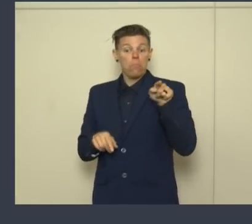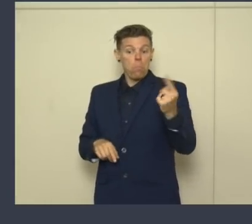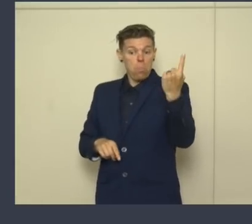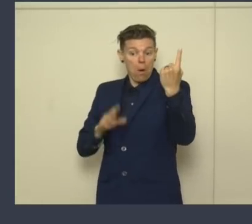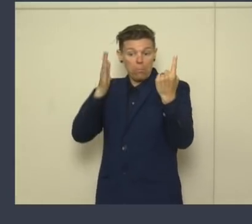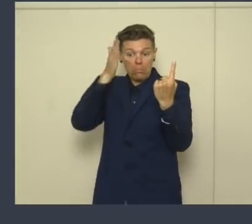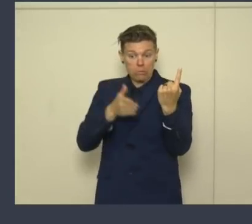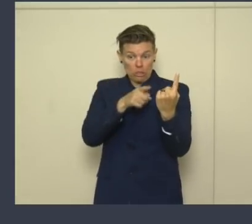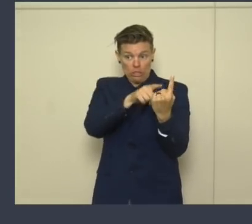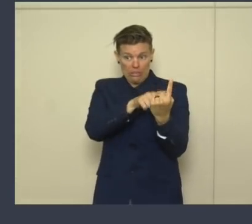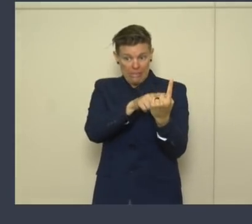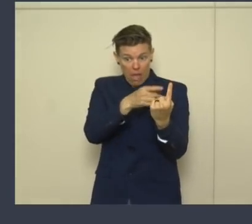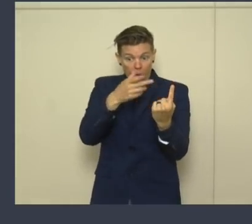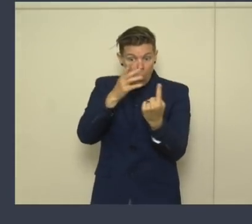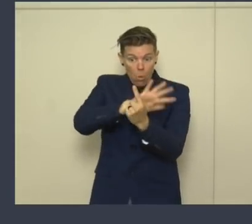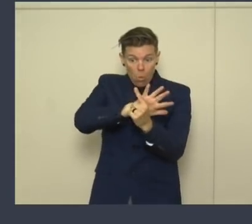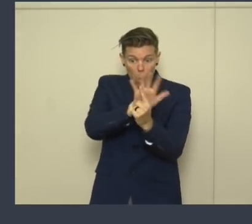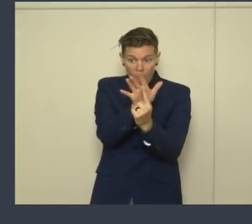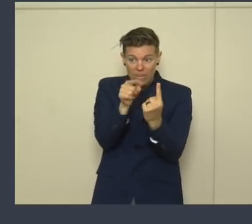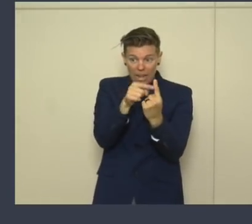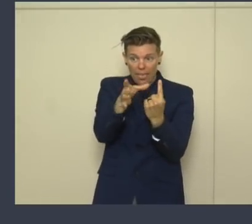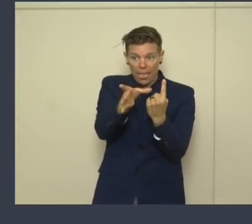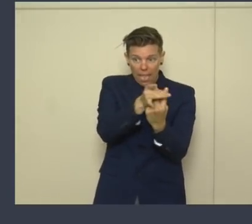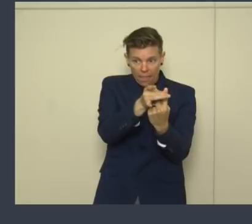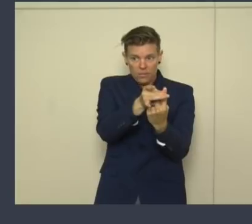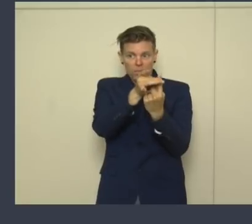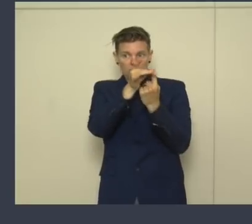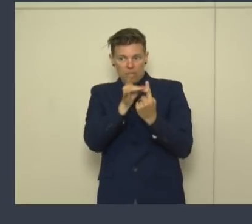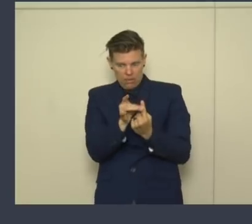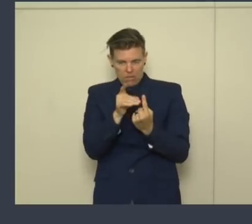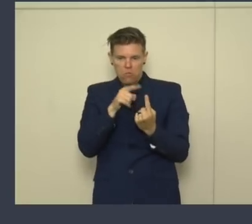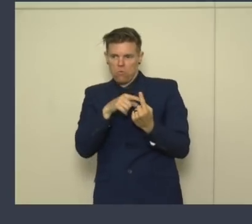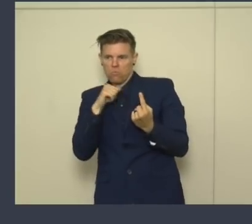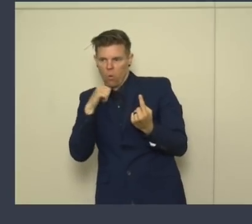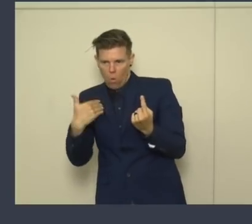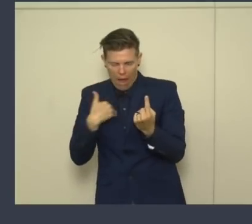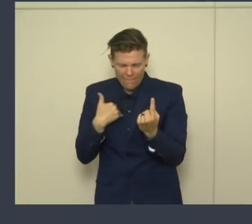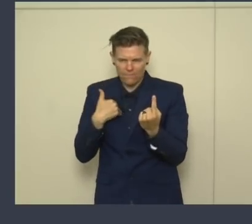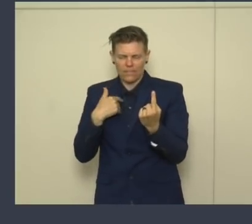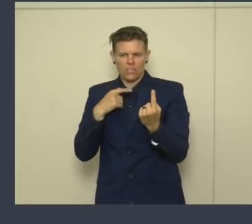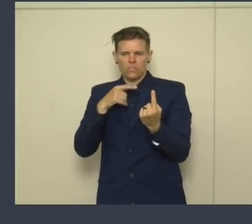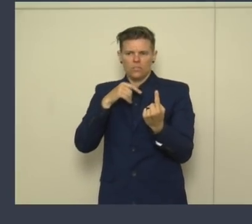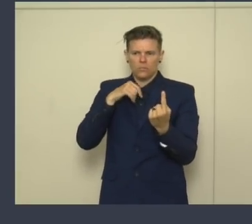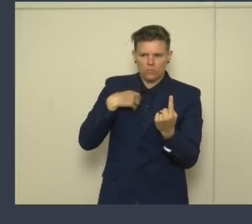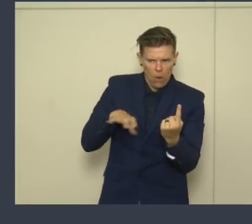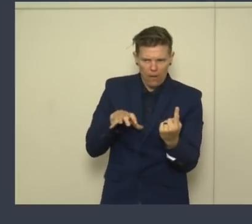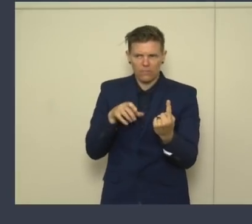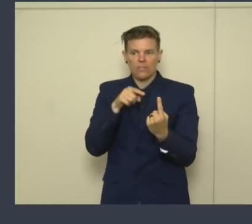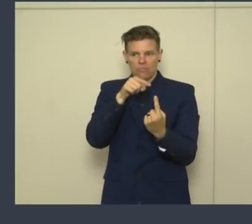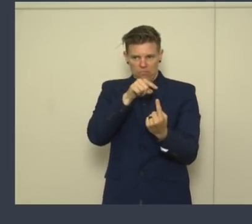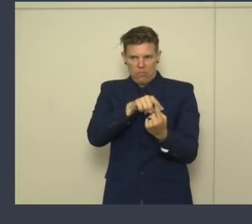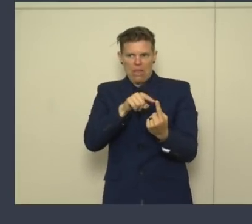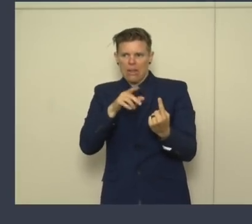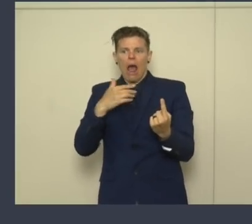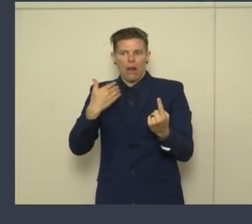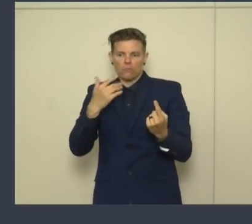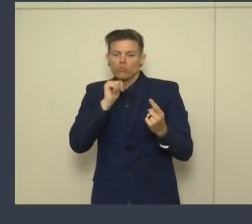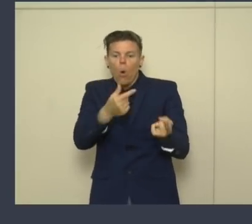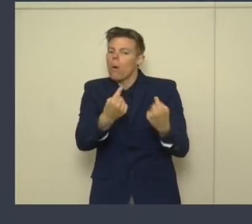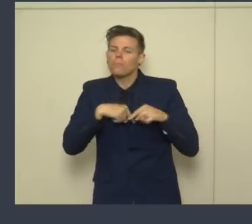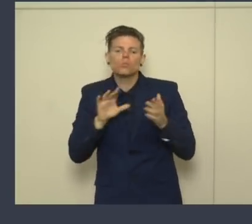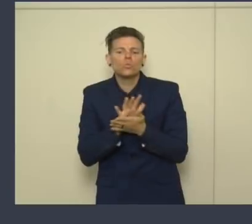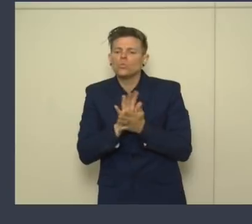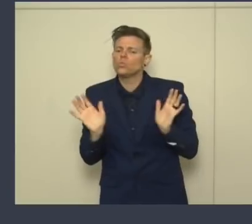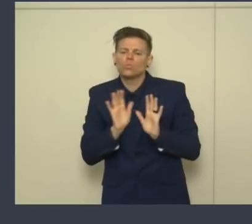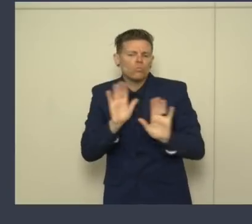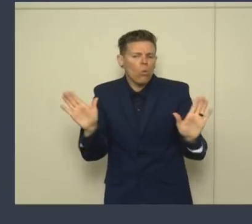disease is spreading in any particular community has been reduced to the point where we can do that safely. So we're still